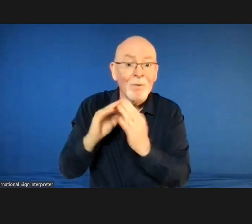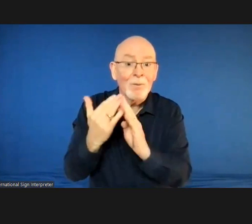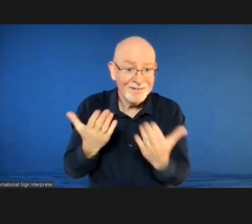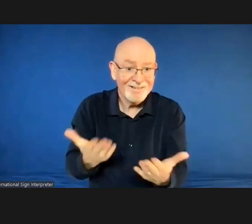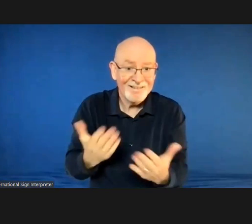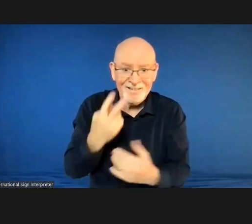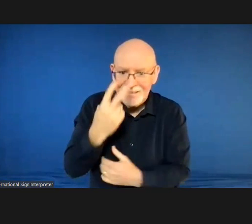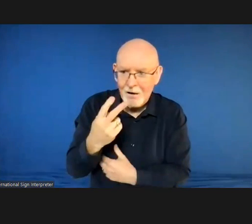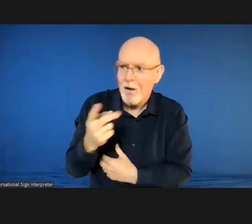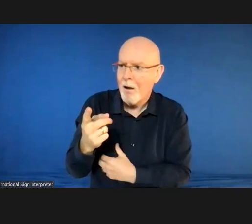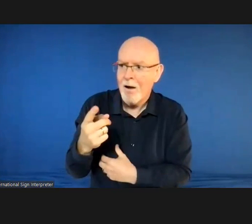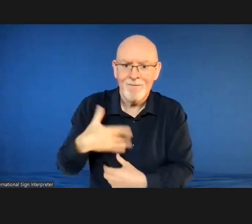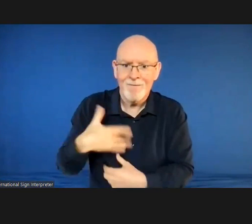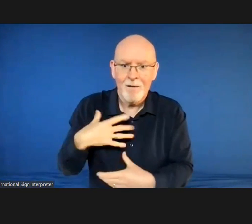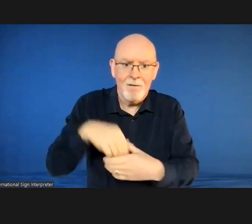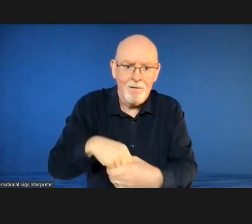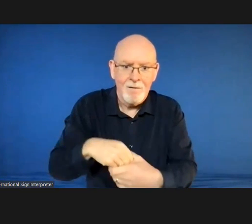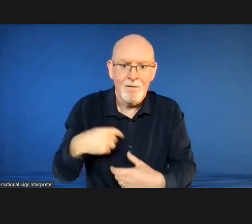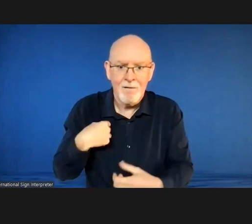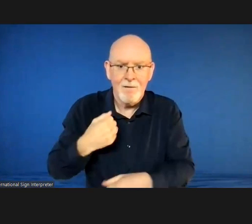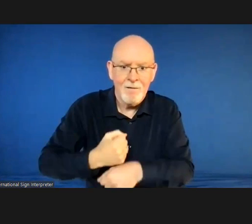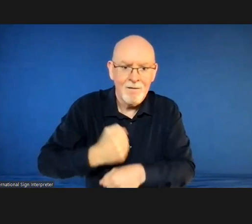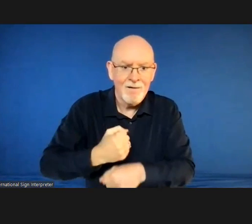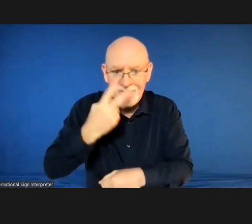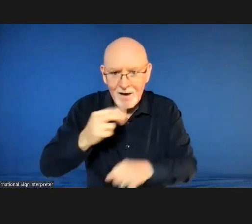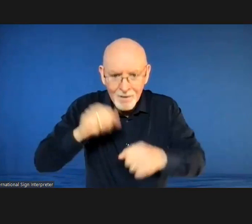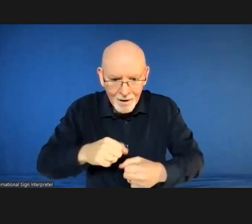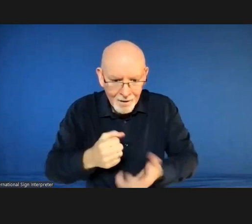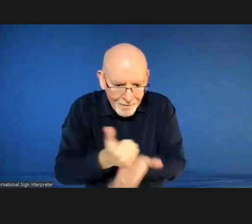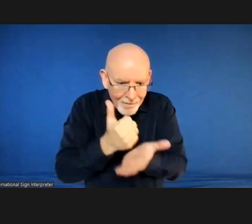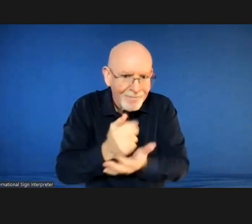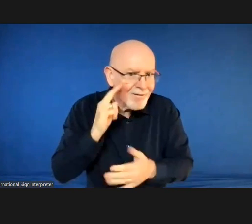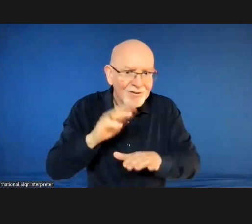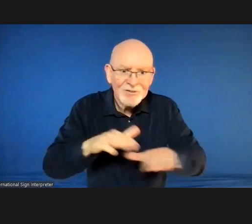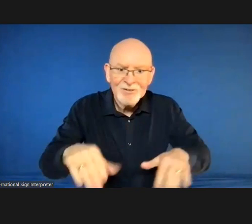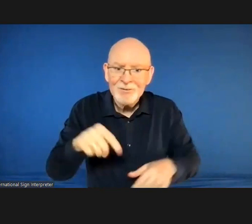with so many organizations to design such projects.